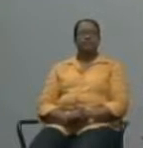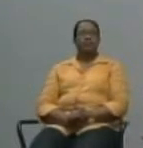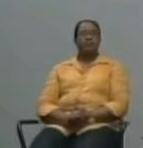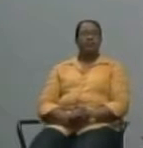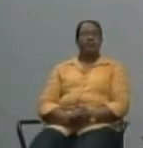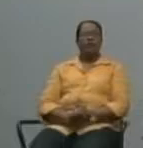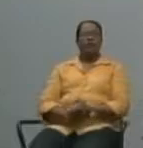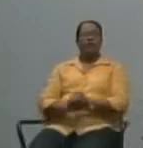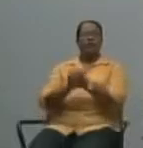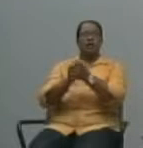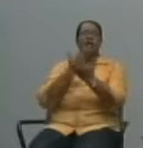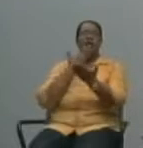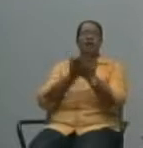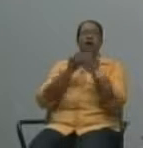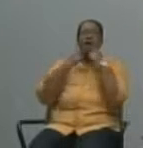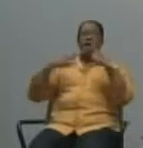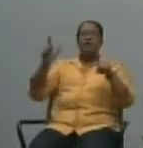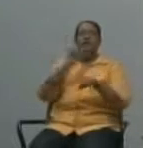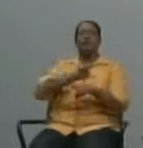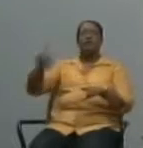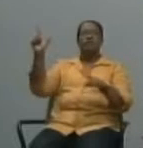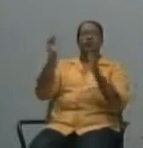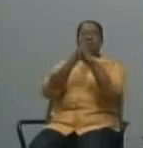The Gospel of the Lord.